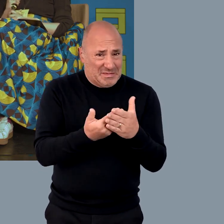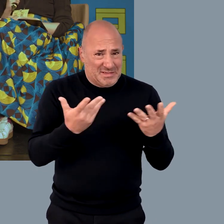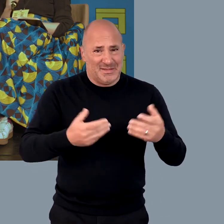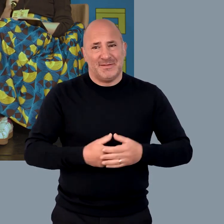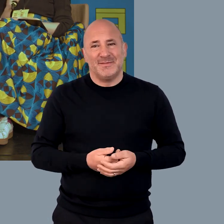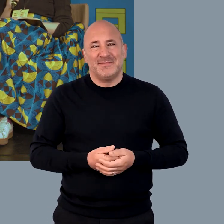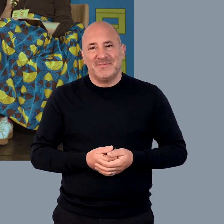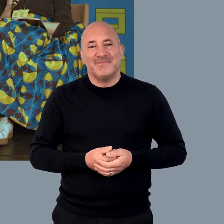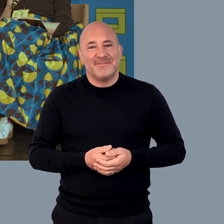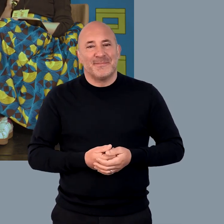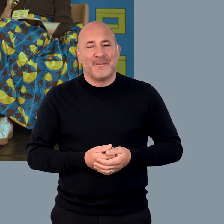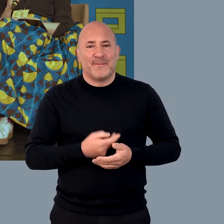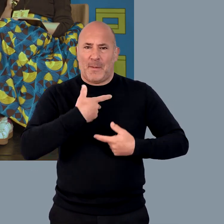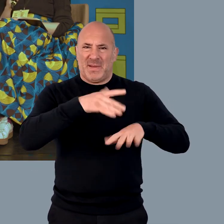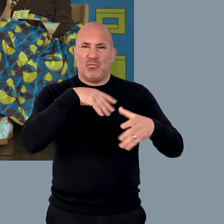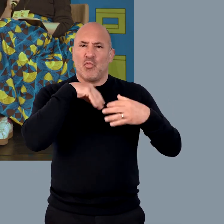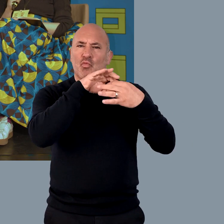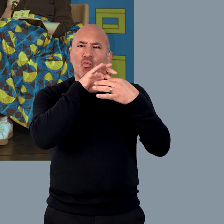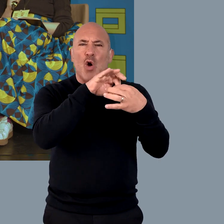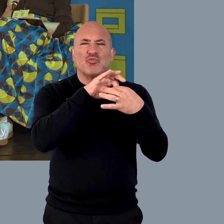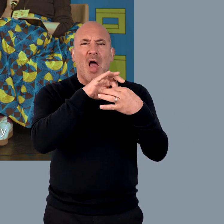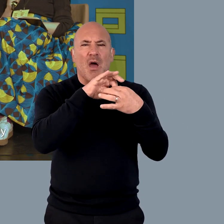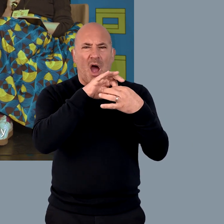for, a few years now.